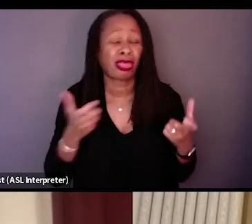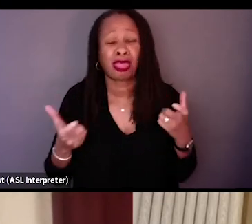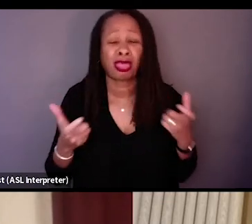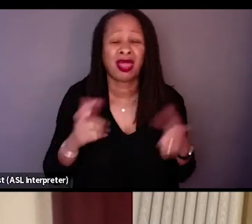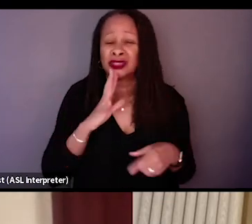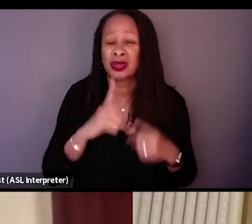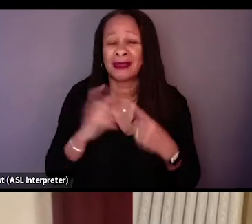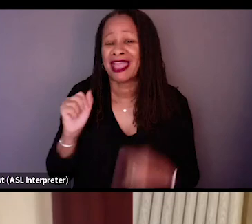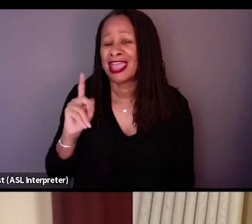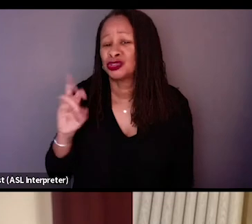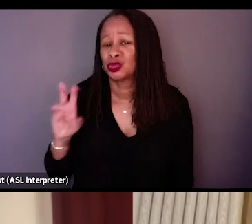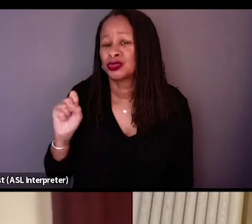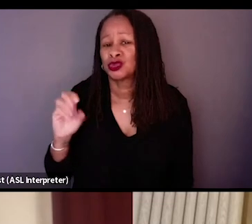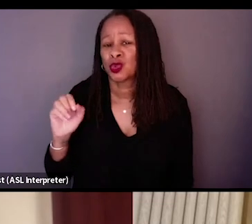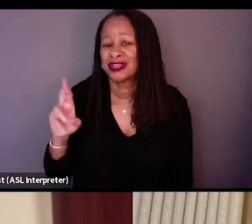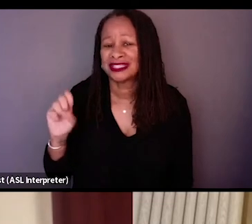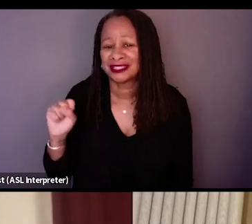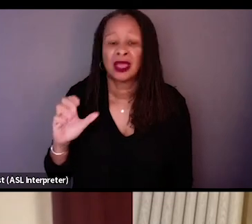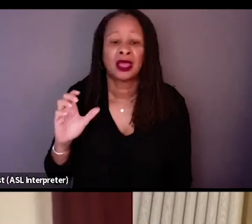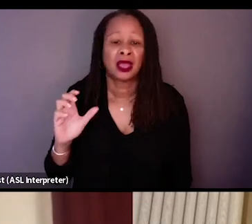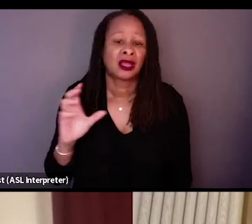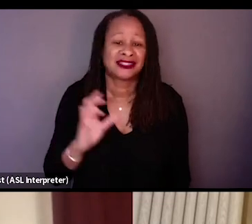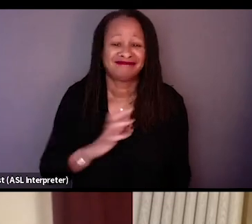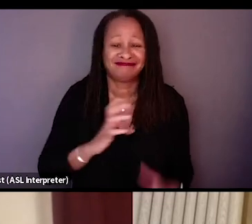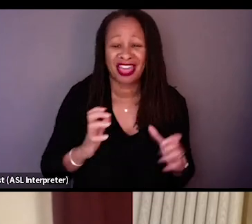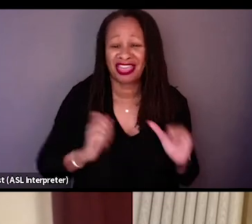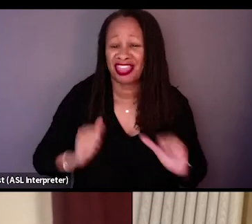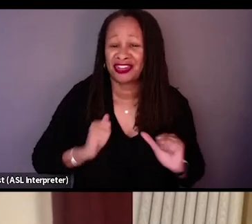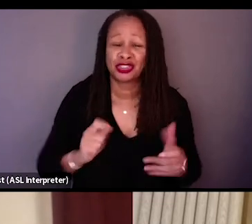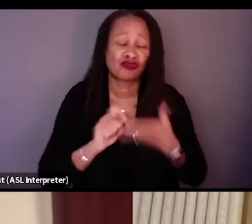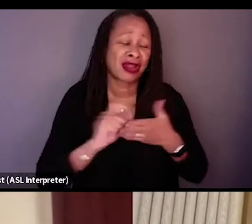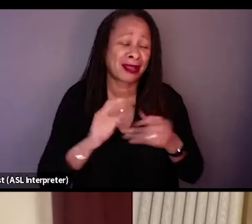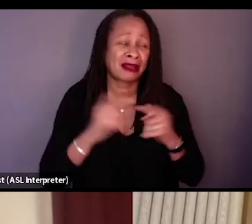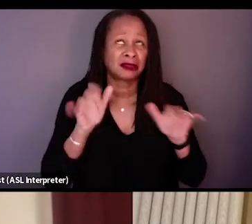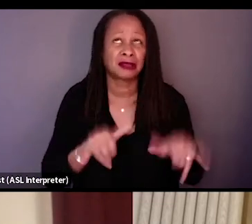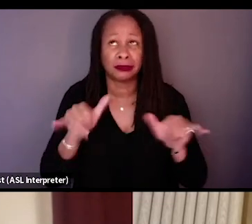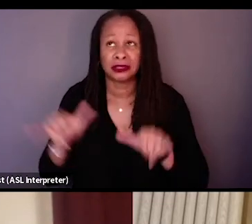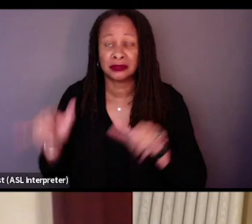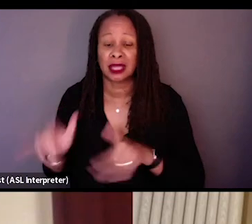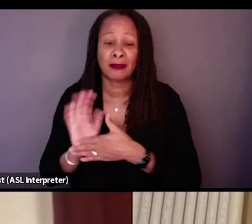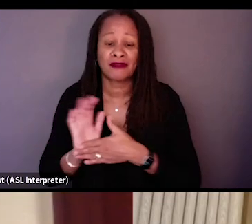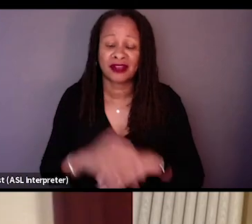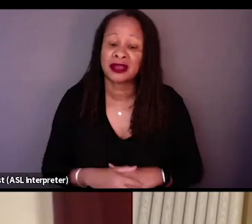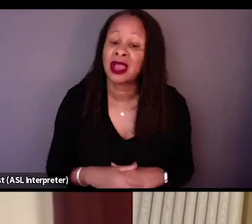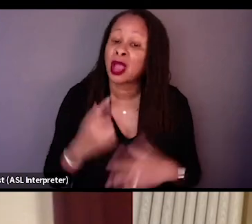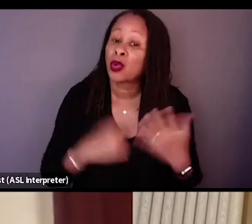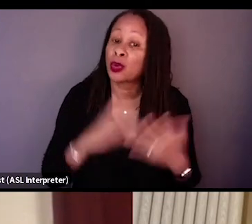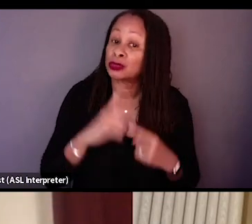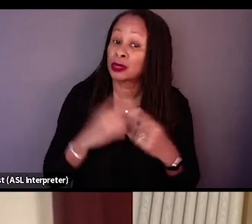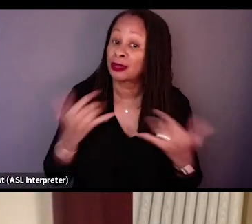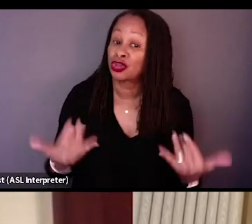Sarris auteur theory, and these guys writing about these movies. And to what we're talking about